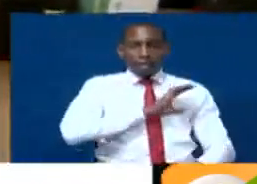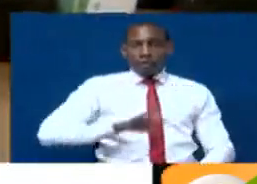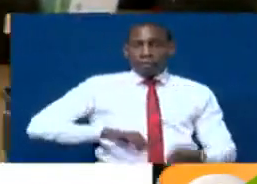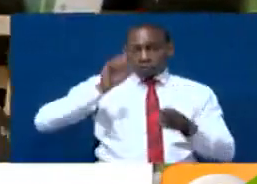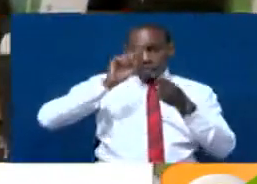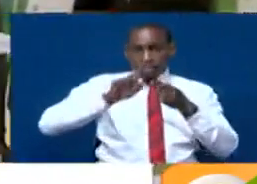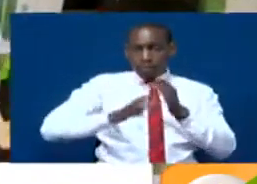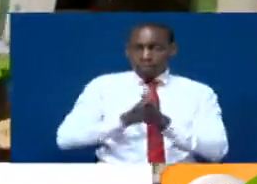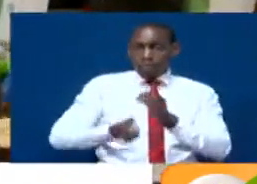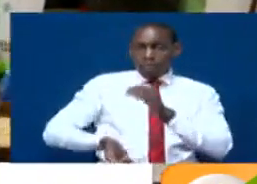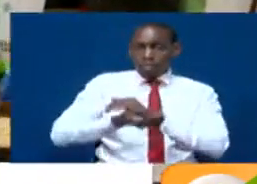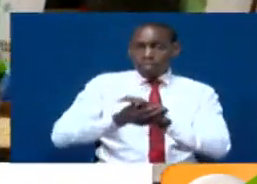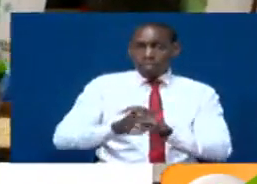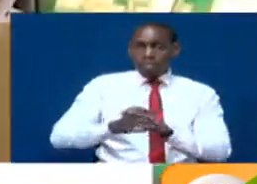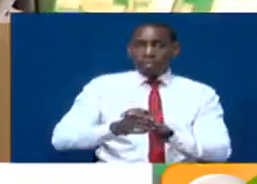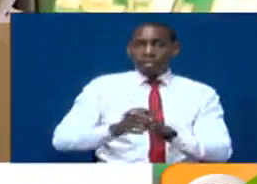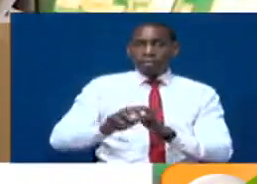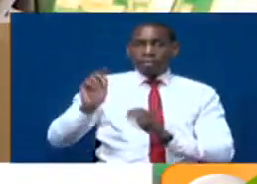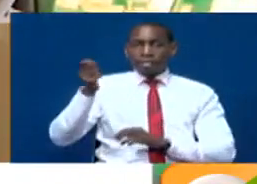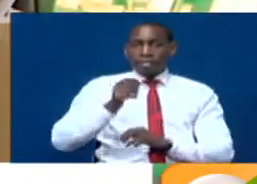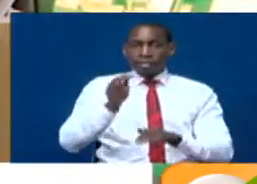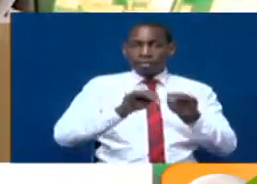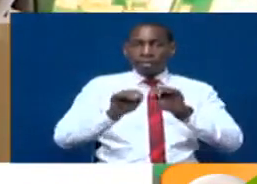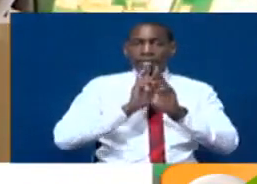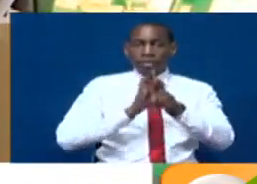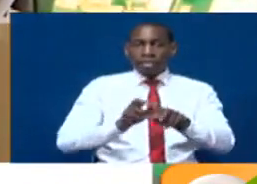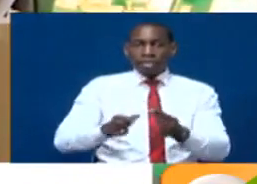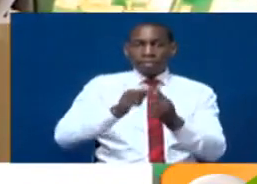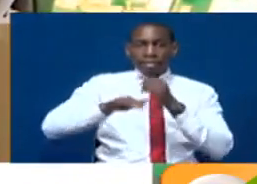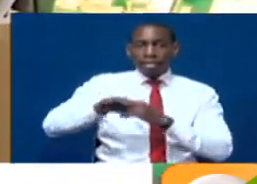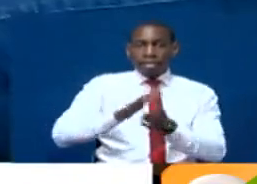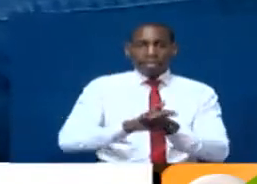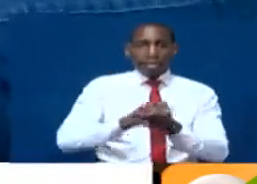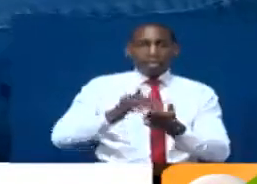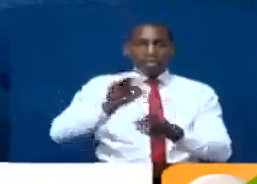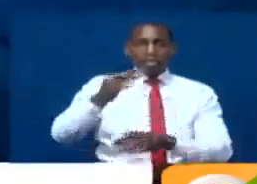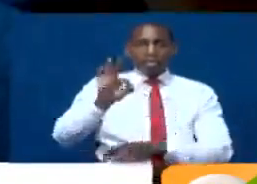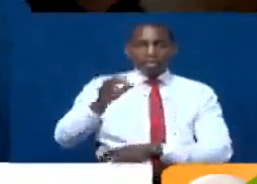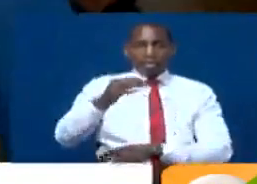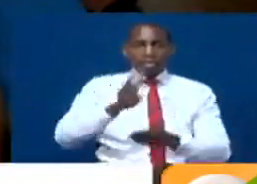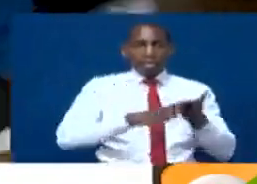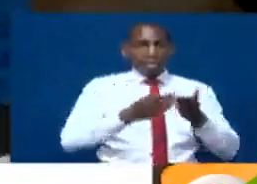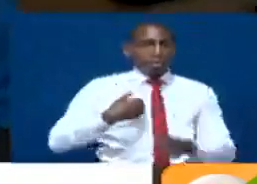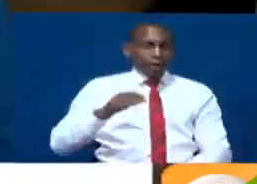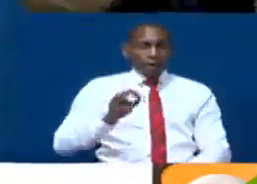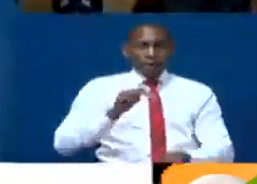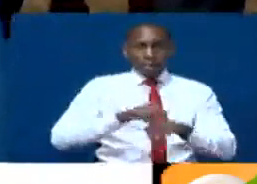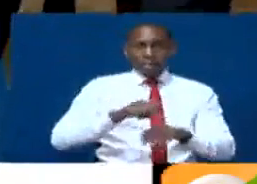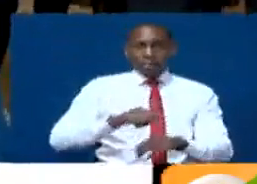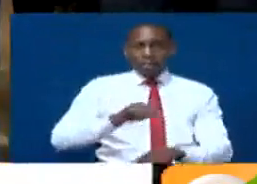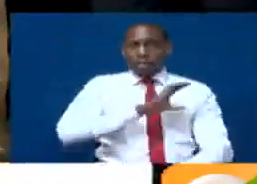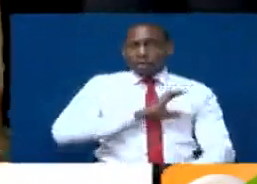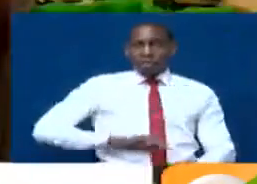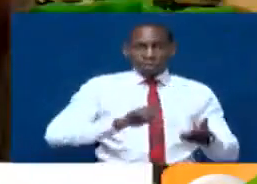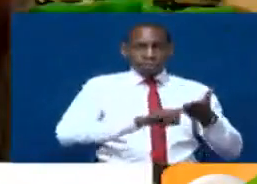to define the results path for the presidential results, more so in areas not covered by 3G network. This after the Commission was accused